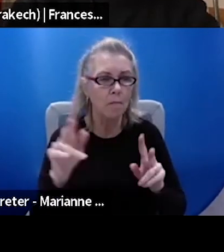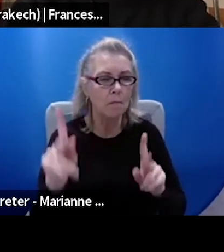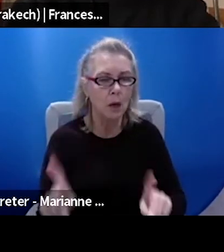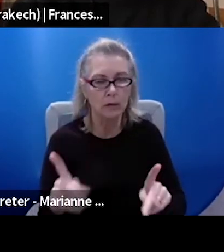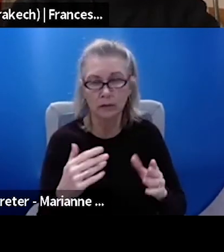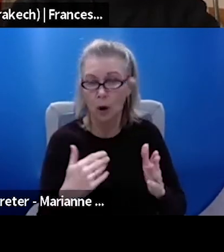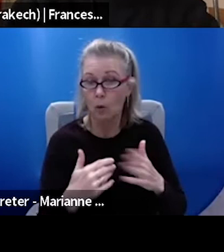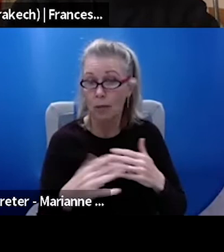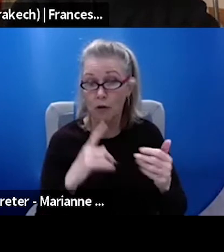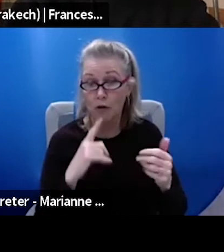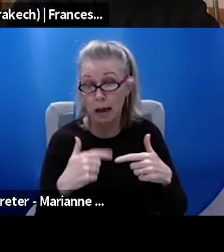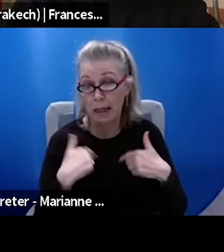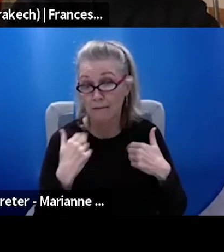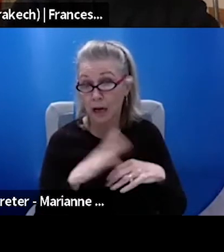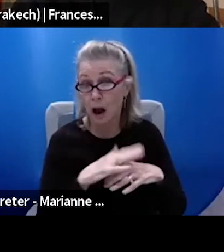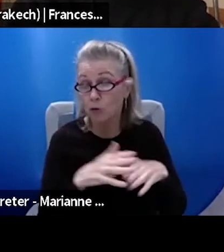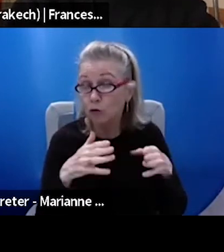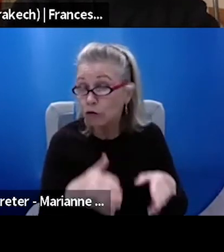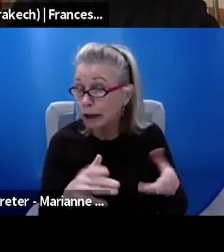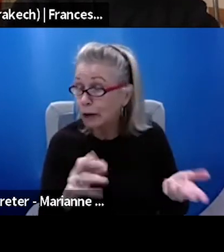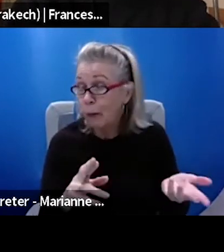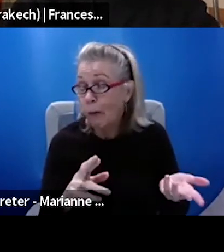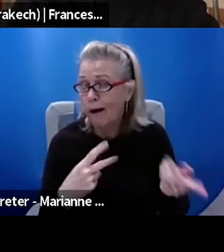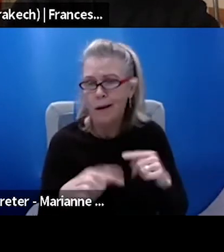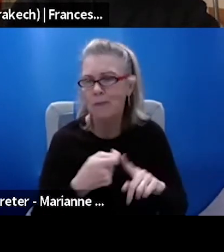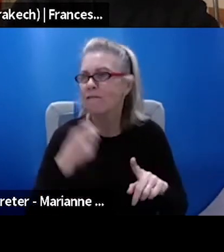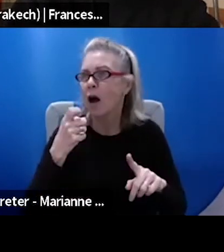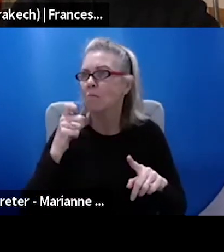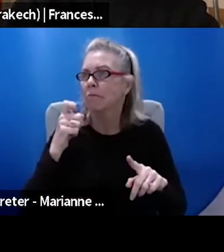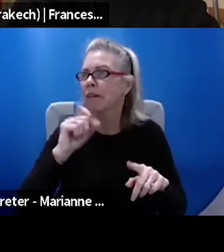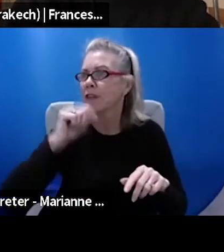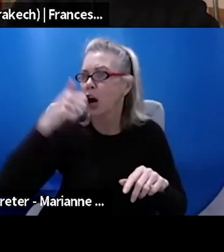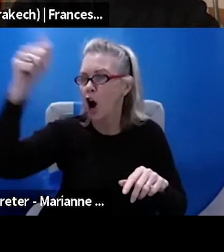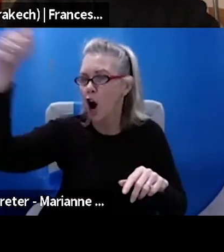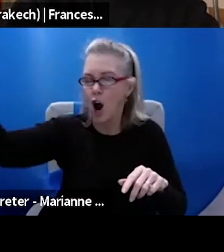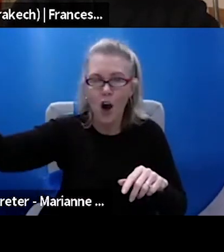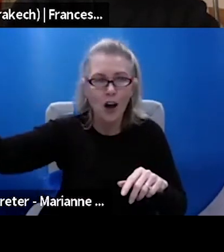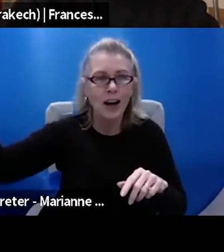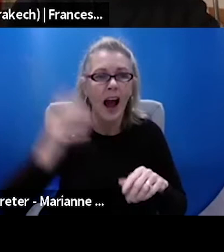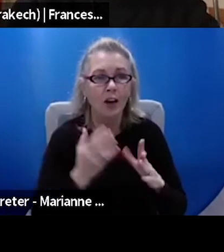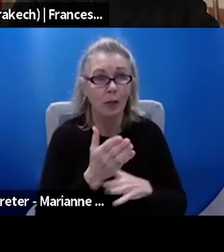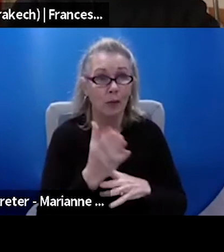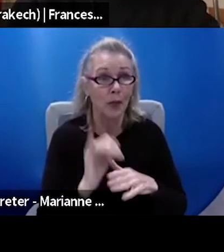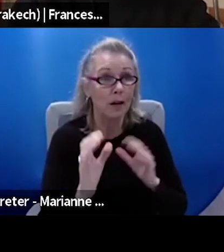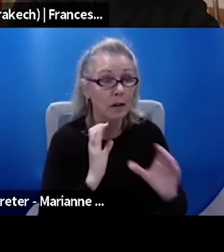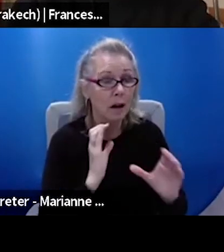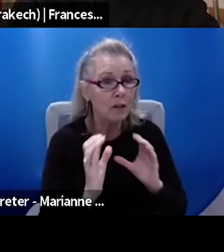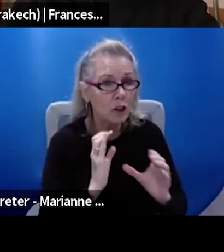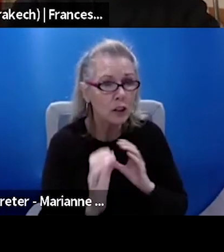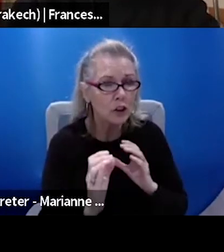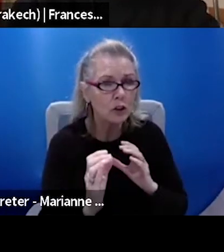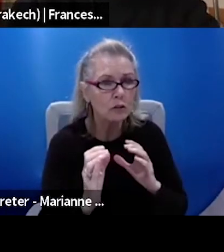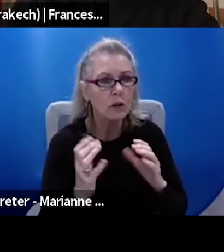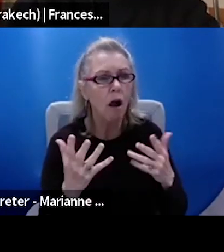are living on your street or coming from far away. And through that conversation,